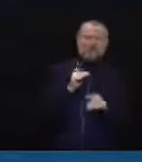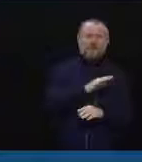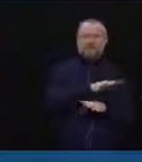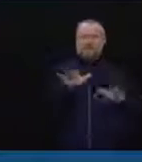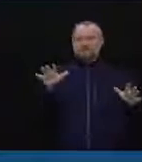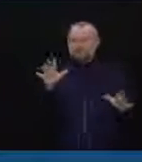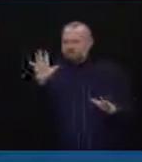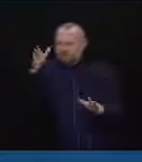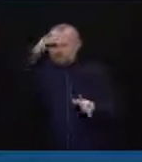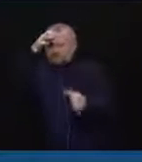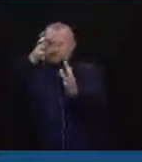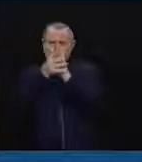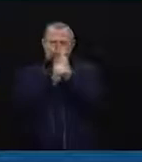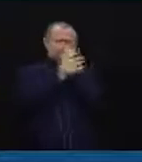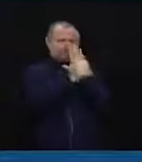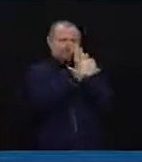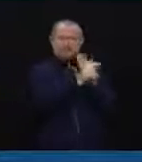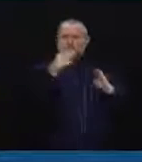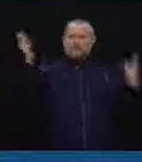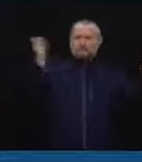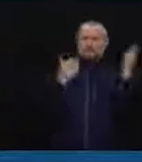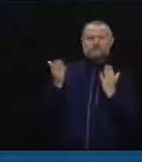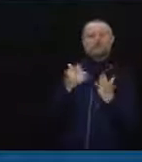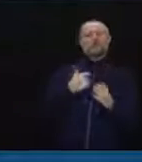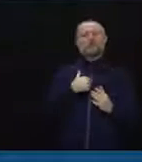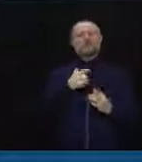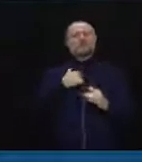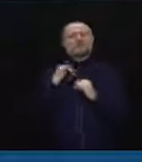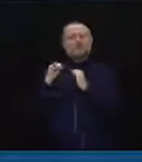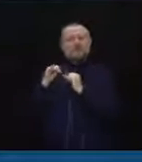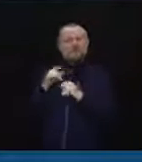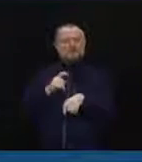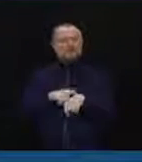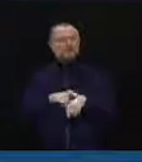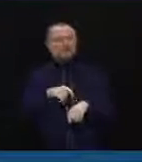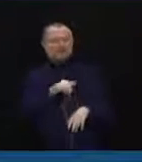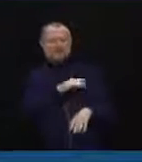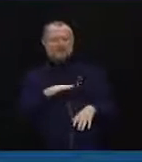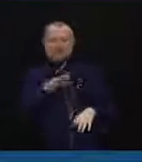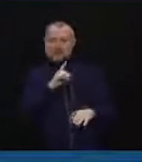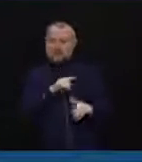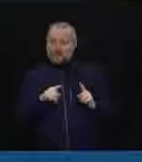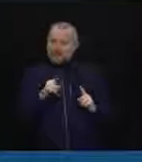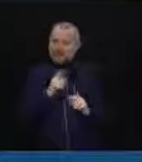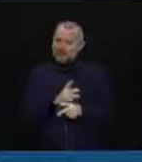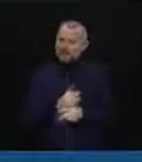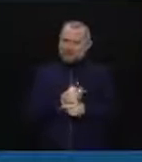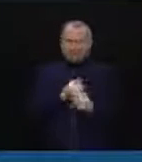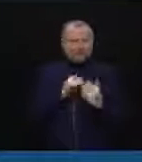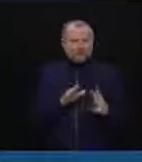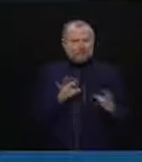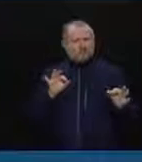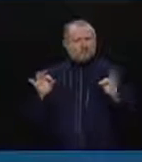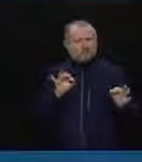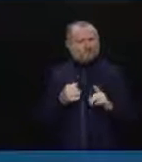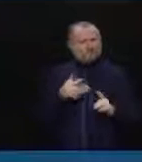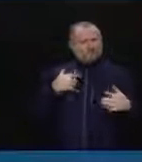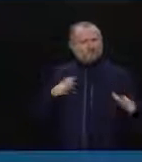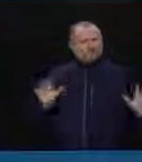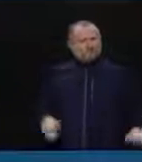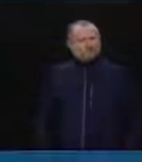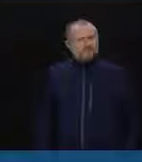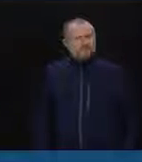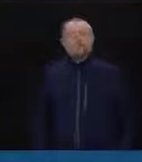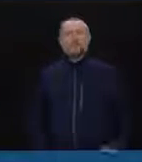it the way we have been with every issue related to the pandemic. Governor, why not wait until after Super Bowl Sunday when people